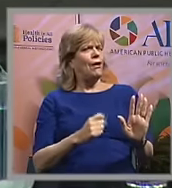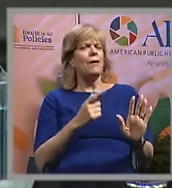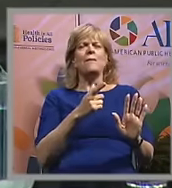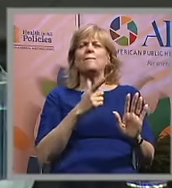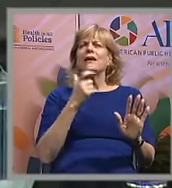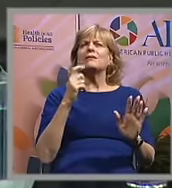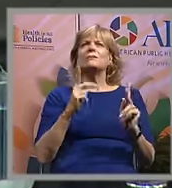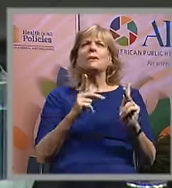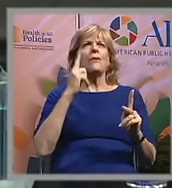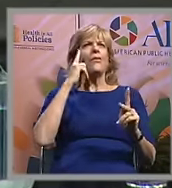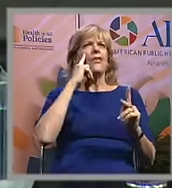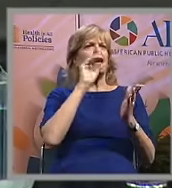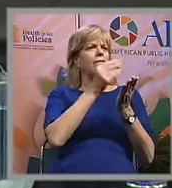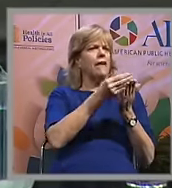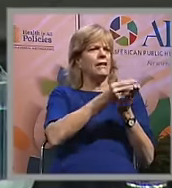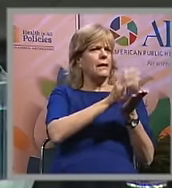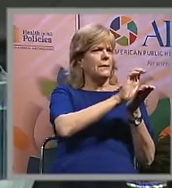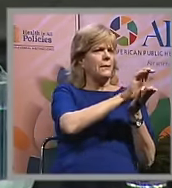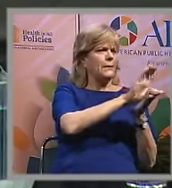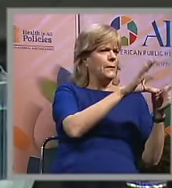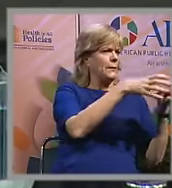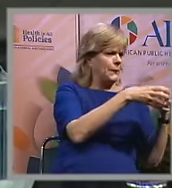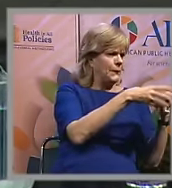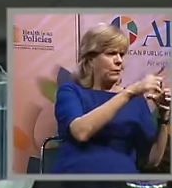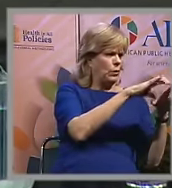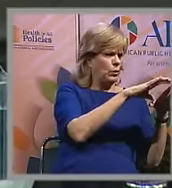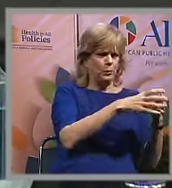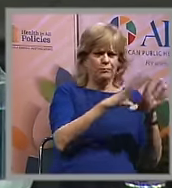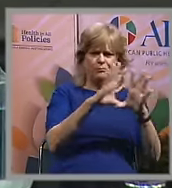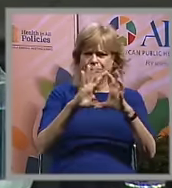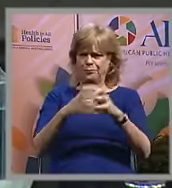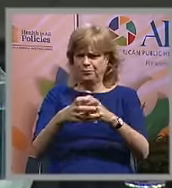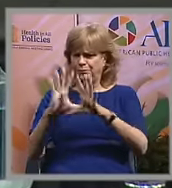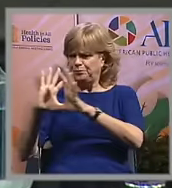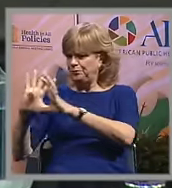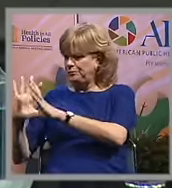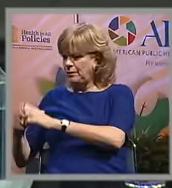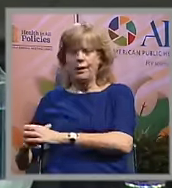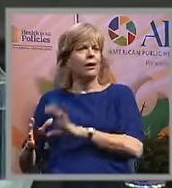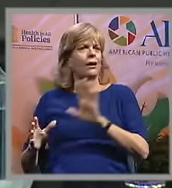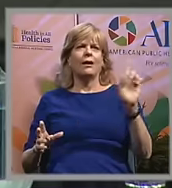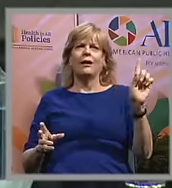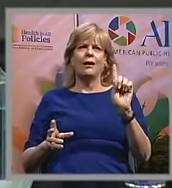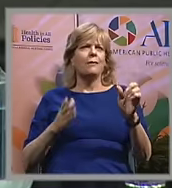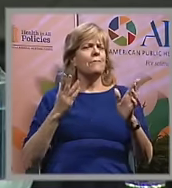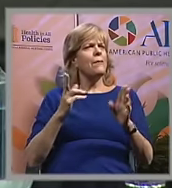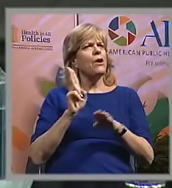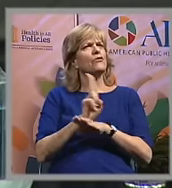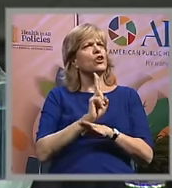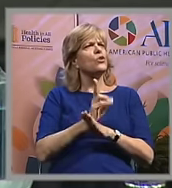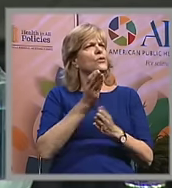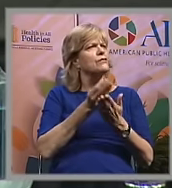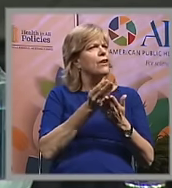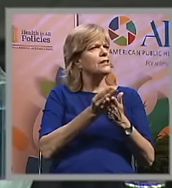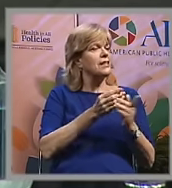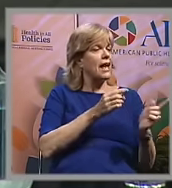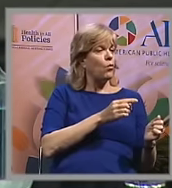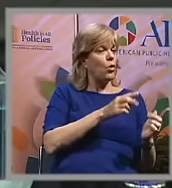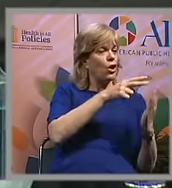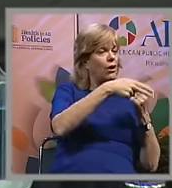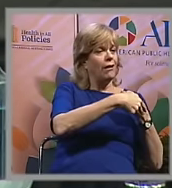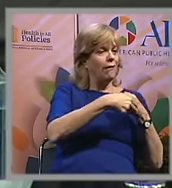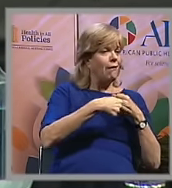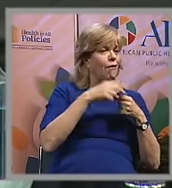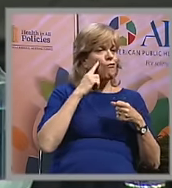way that funding exists right now, and to recognizing that we actually have to use funds that might be earmarked for transportation to actually help